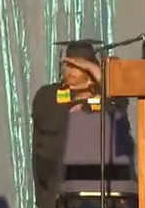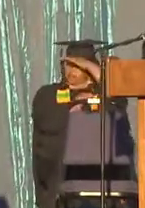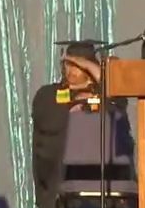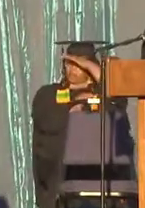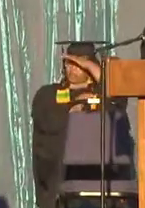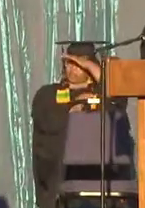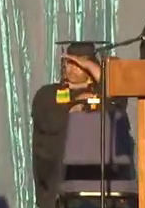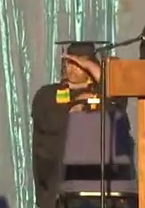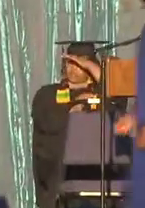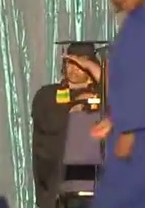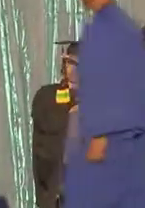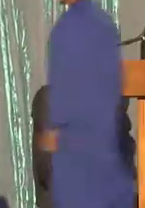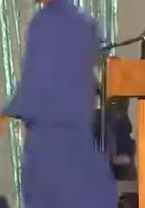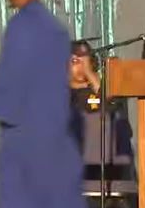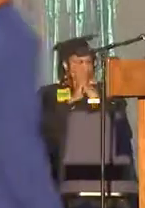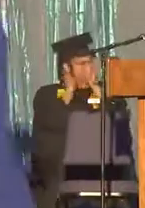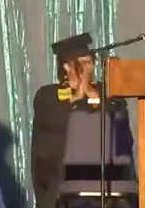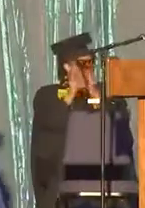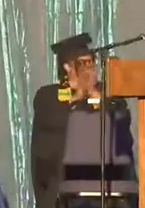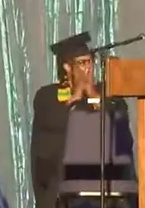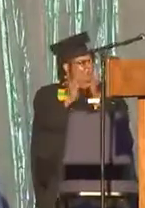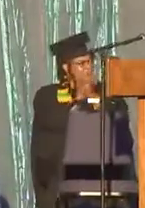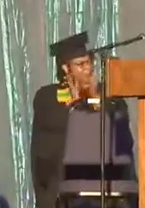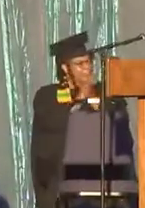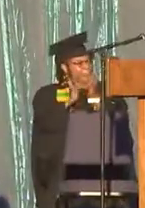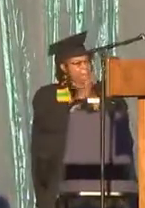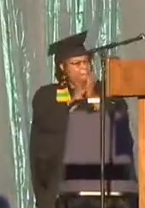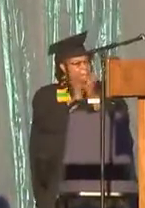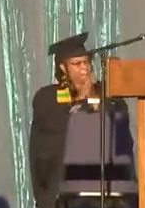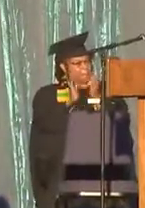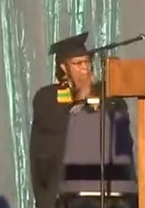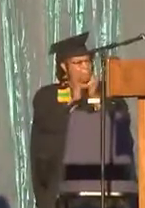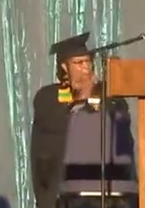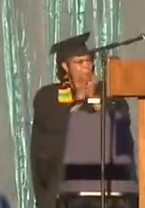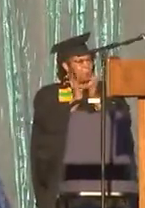Isaiah Emerson, with honors.